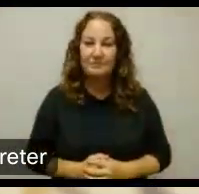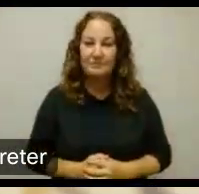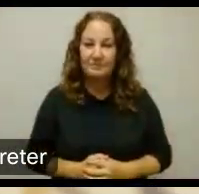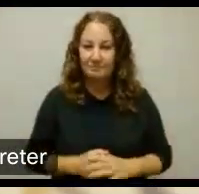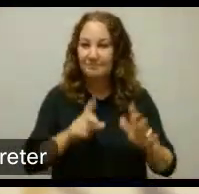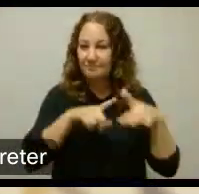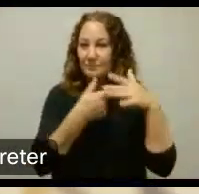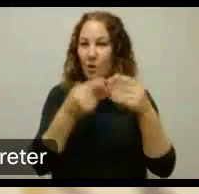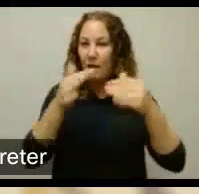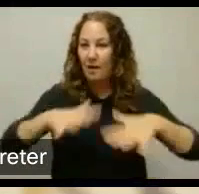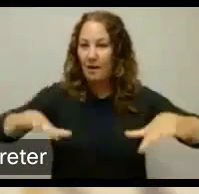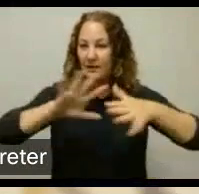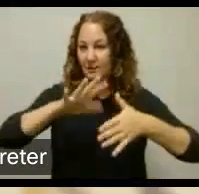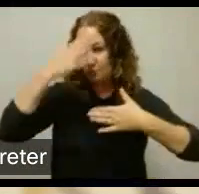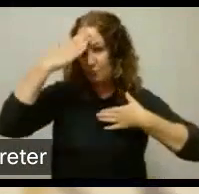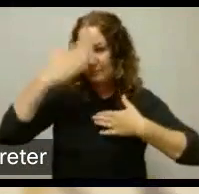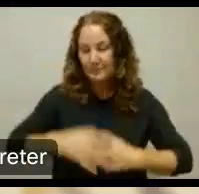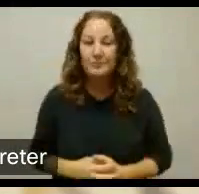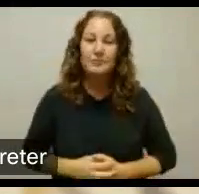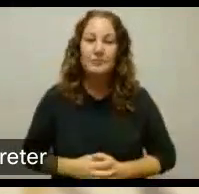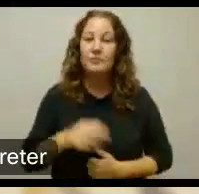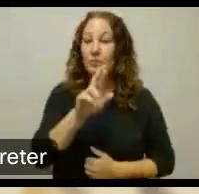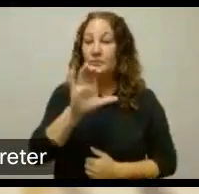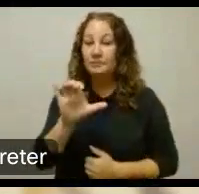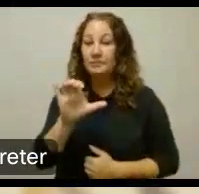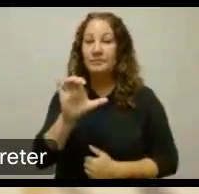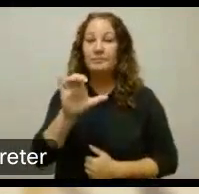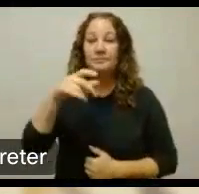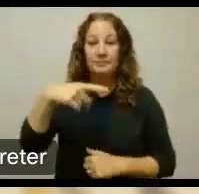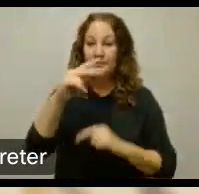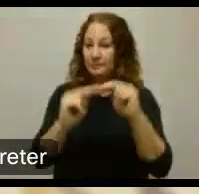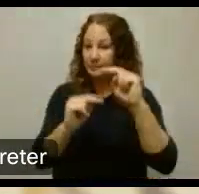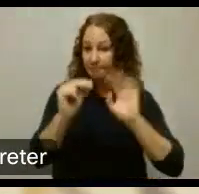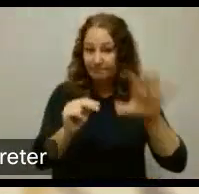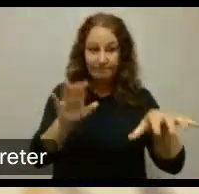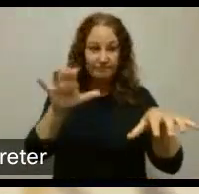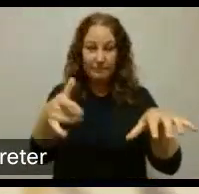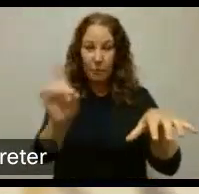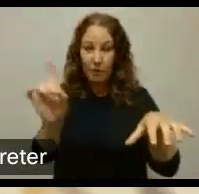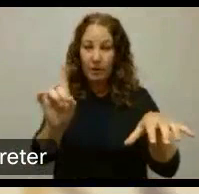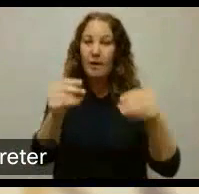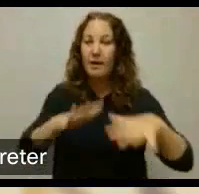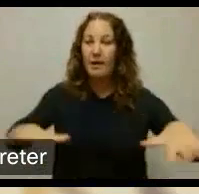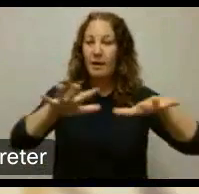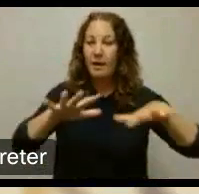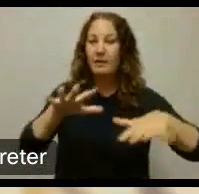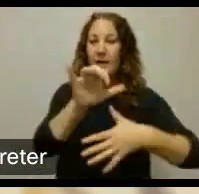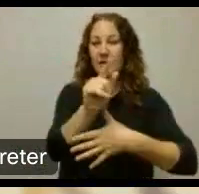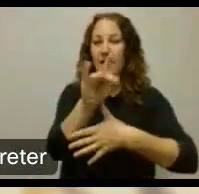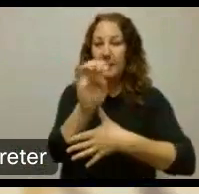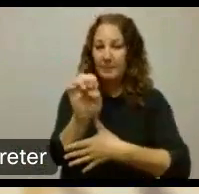I'll start with the land acknowledgement. RRC Polytech campuses are located on the lands of